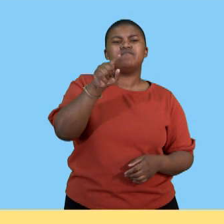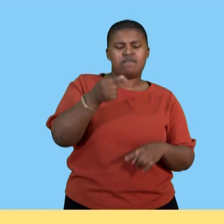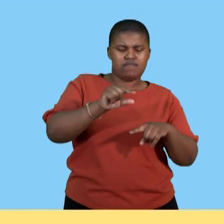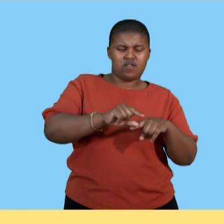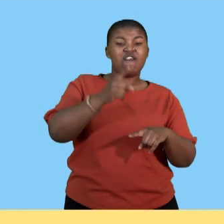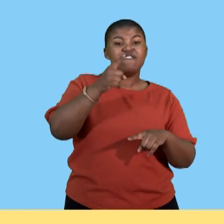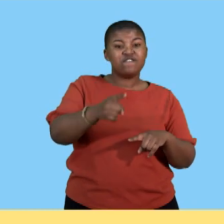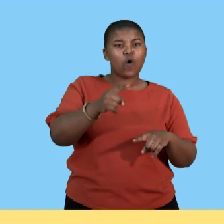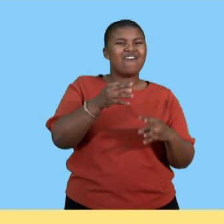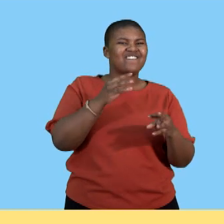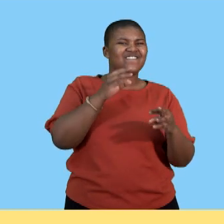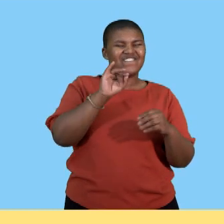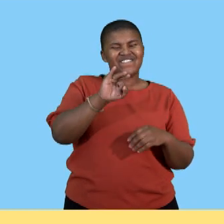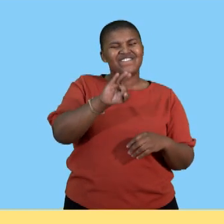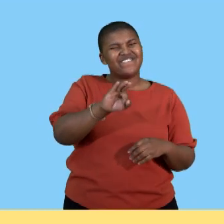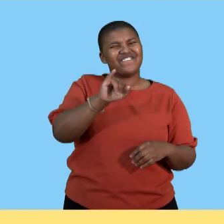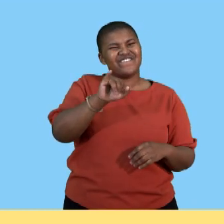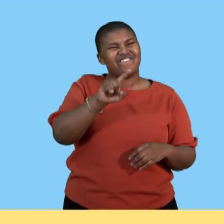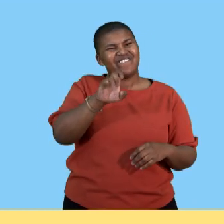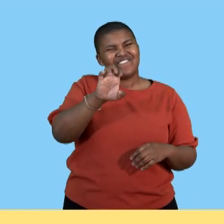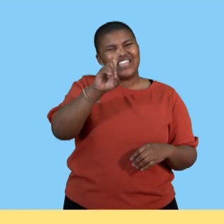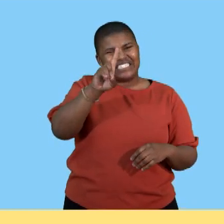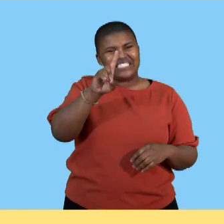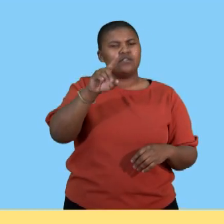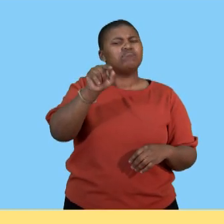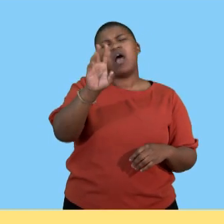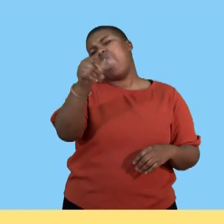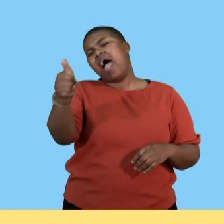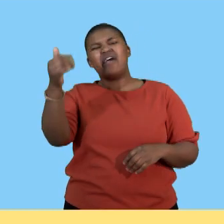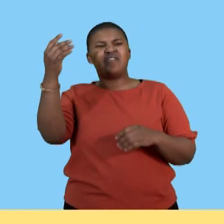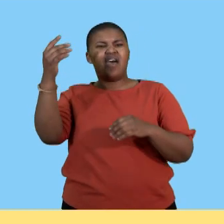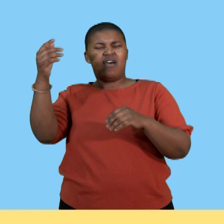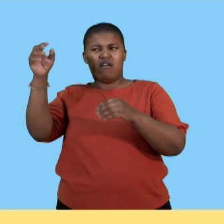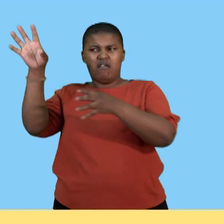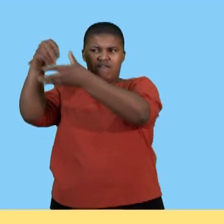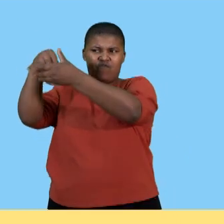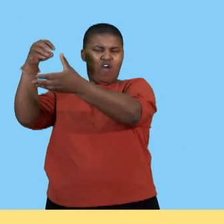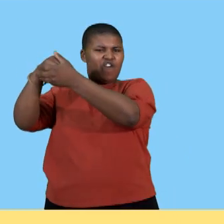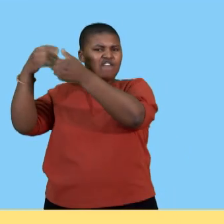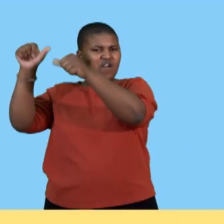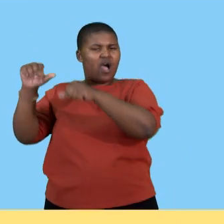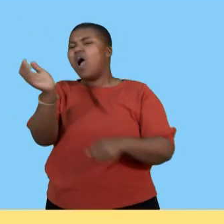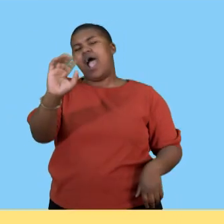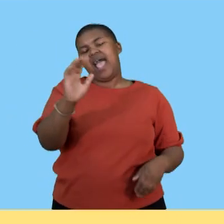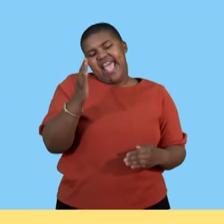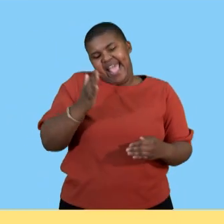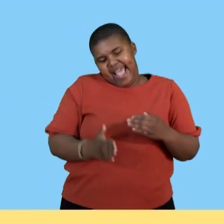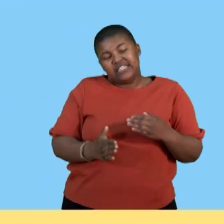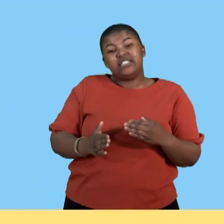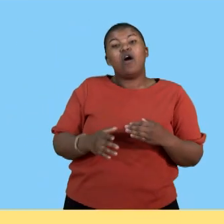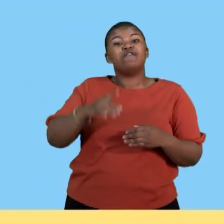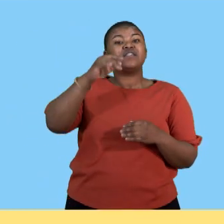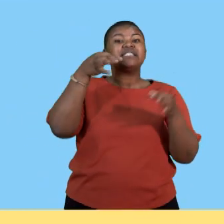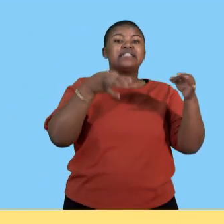on fixed deposit does not go under other operating income, but it goes towards the end of the statement of